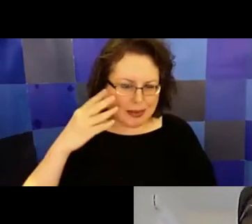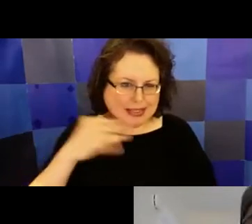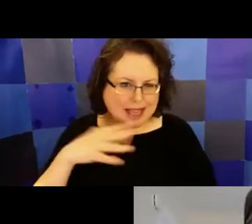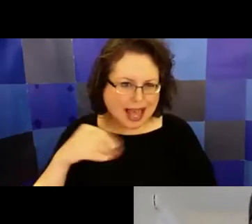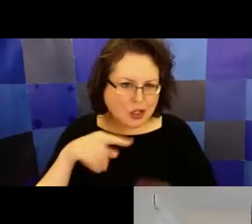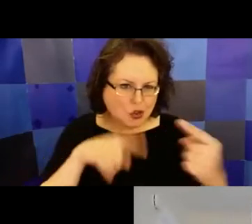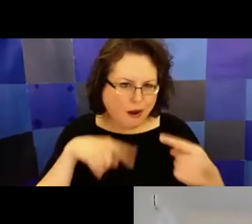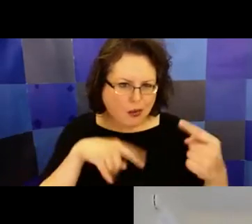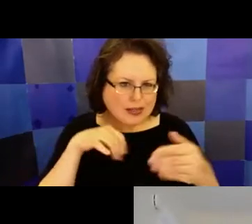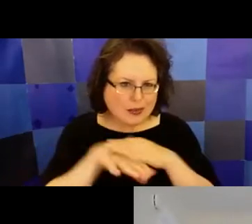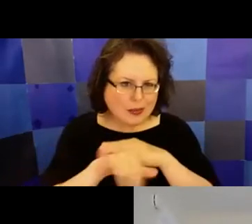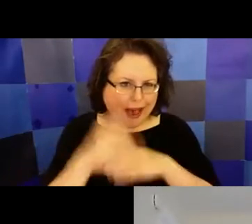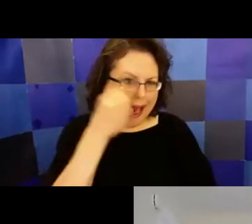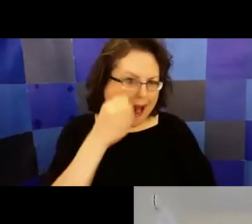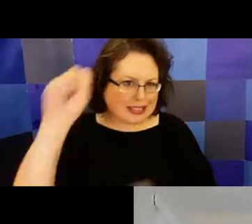work?